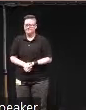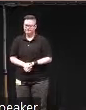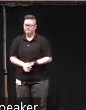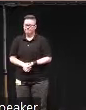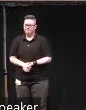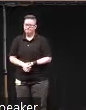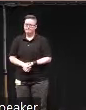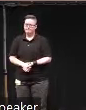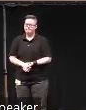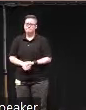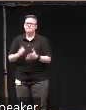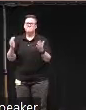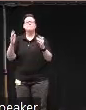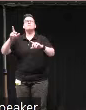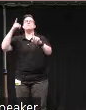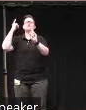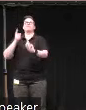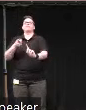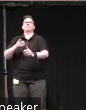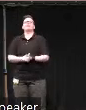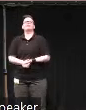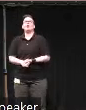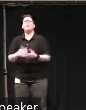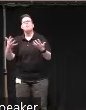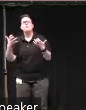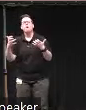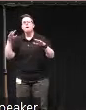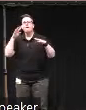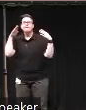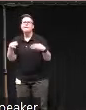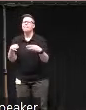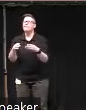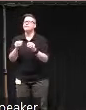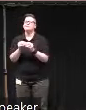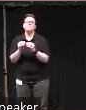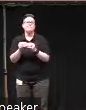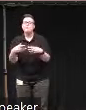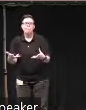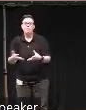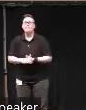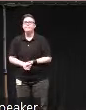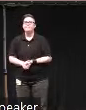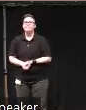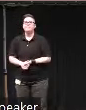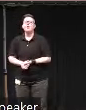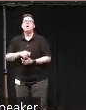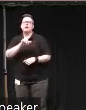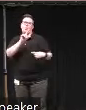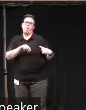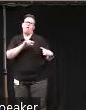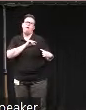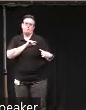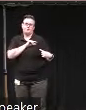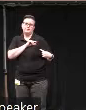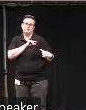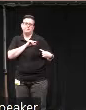the basically message is that we want to focus more on the quality more